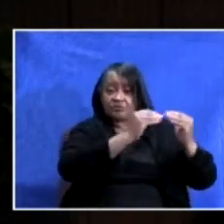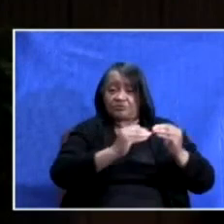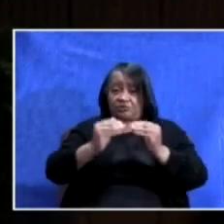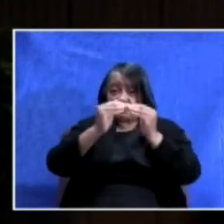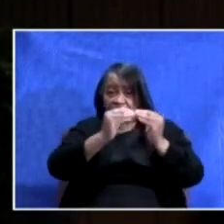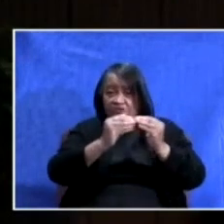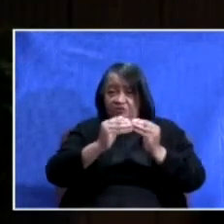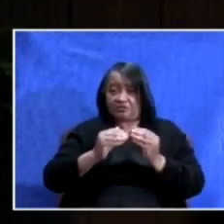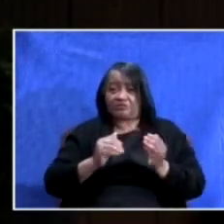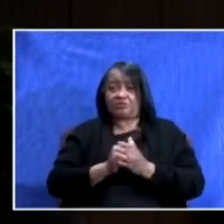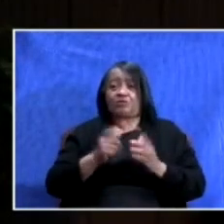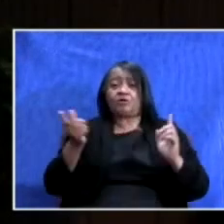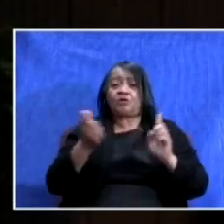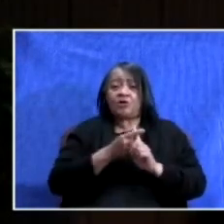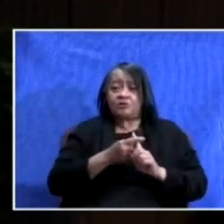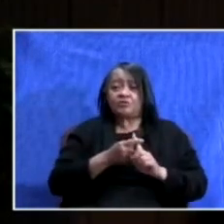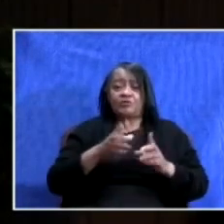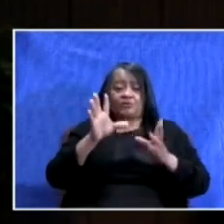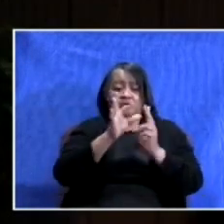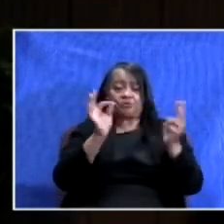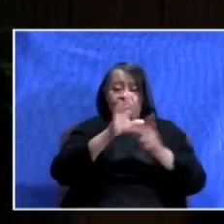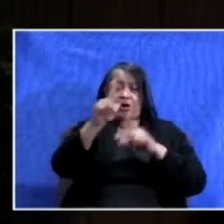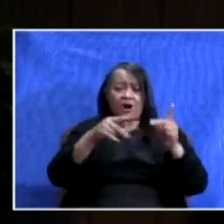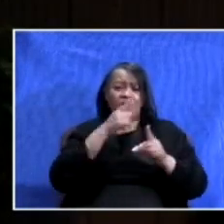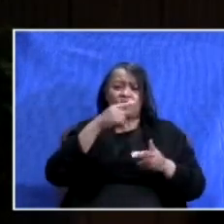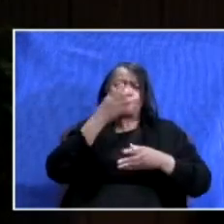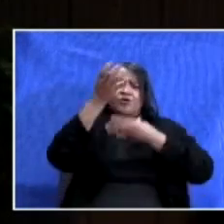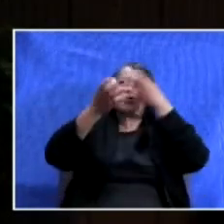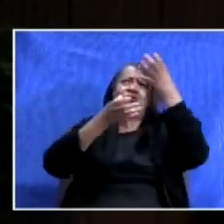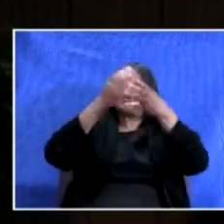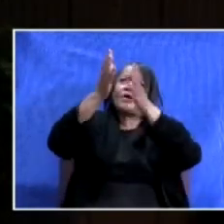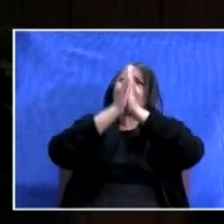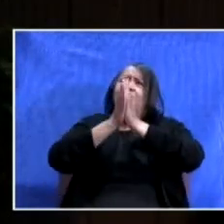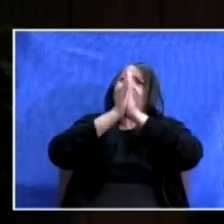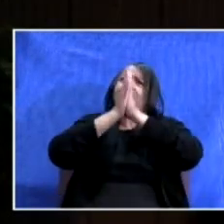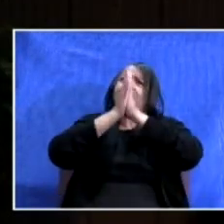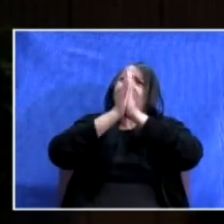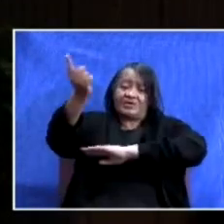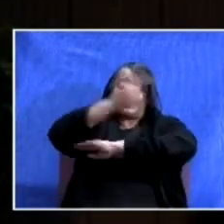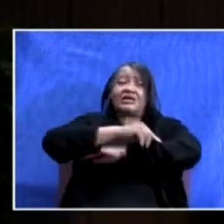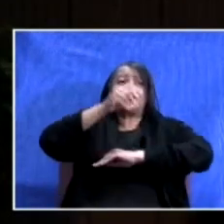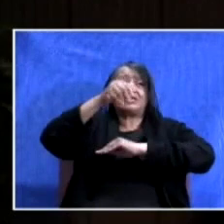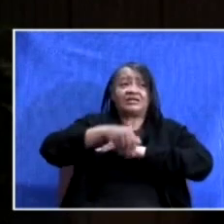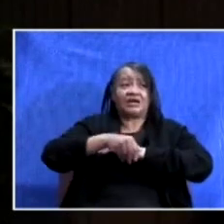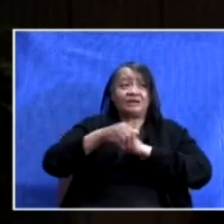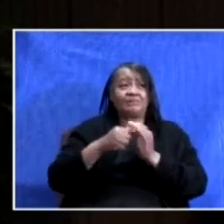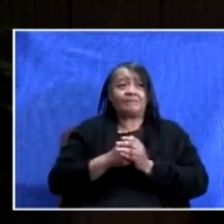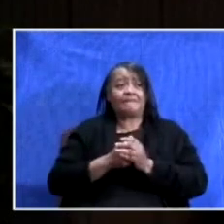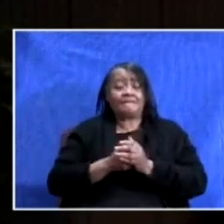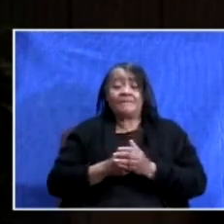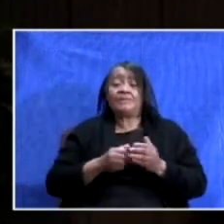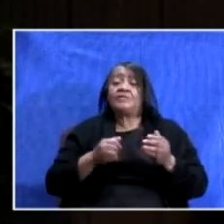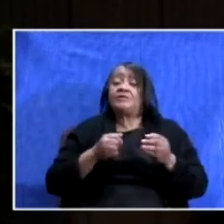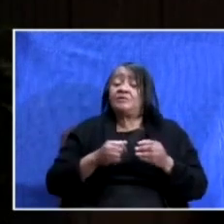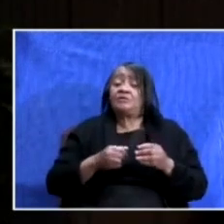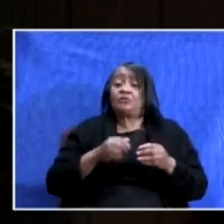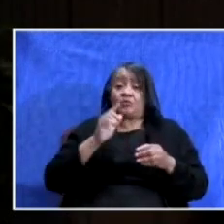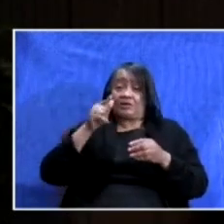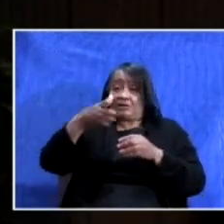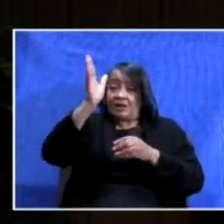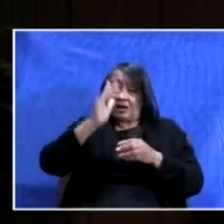justice to his chosen people who cry to him day and night? Will he